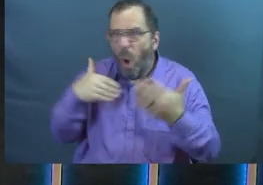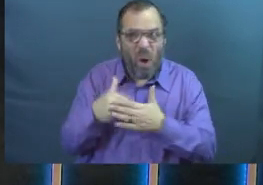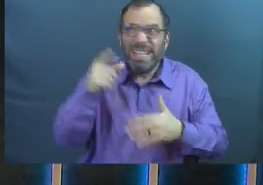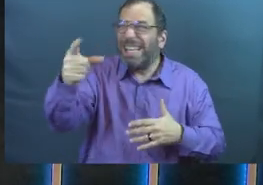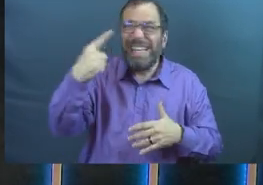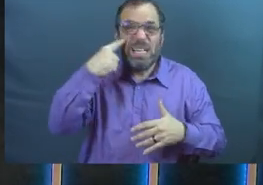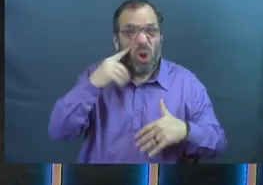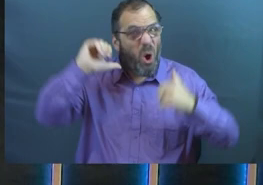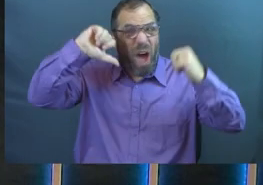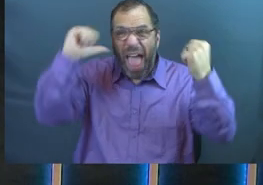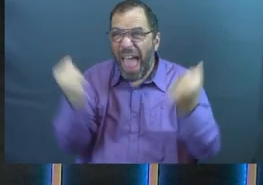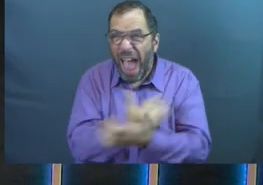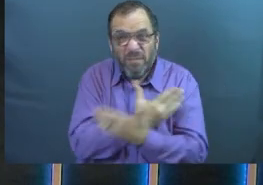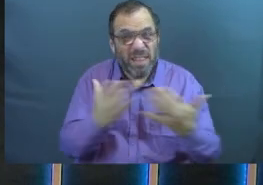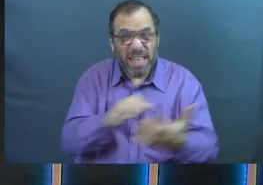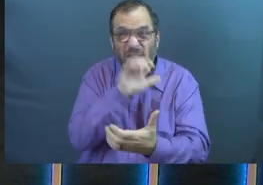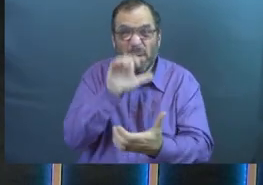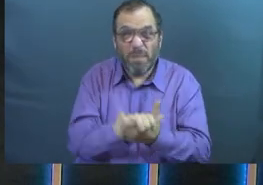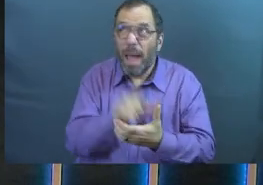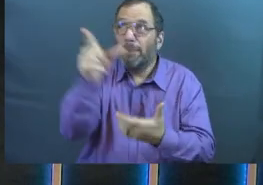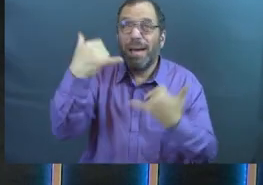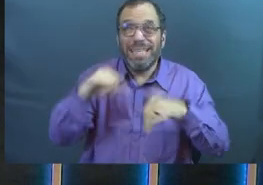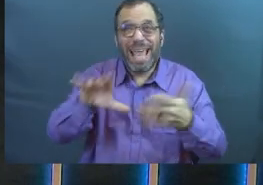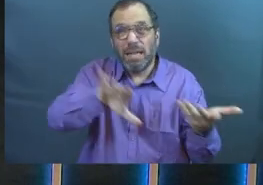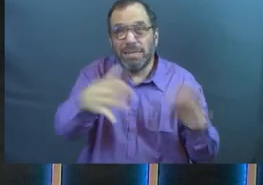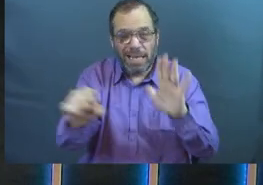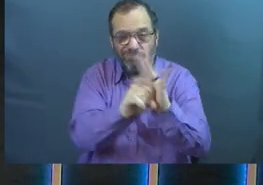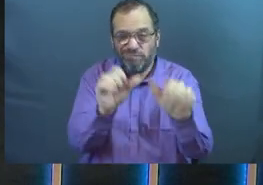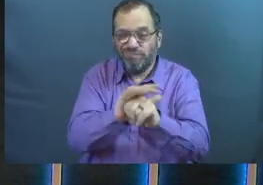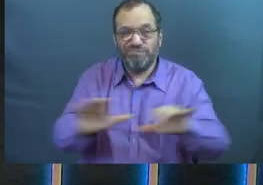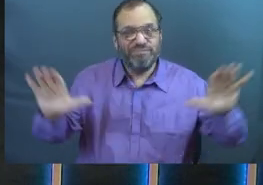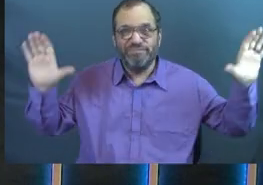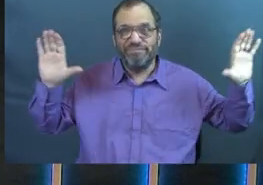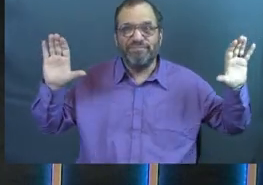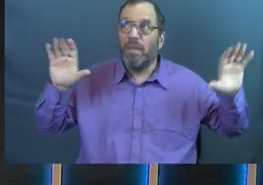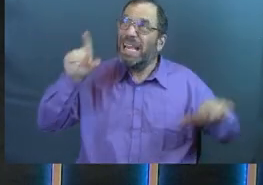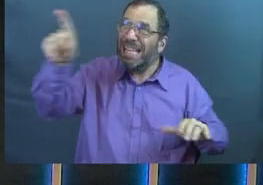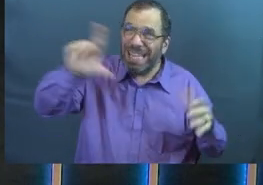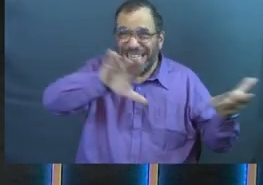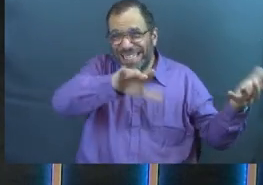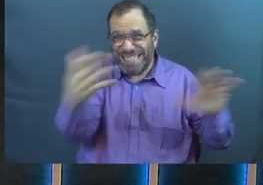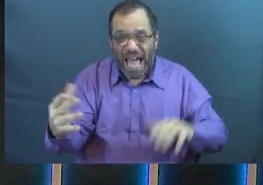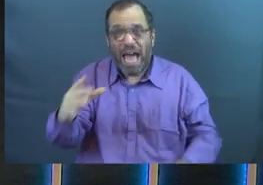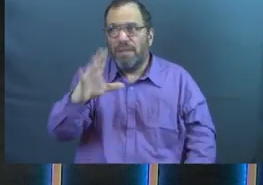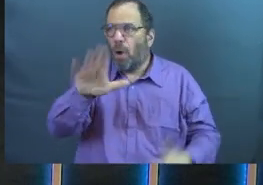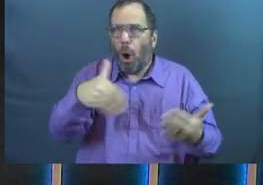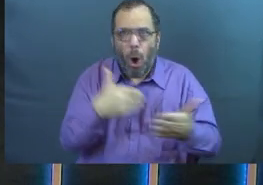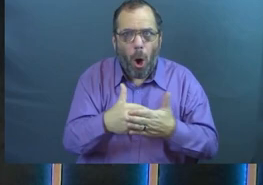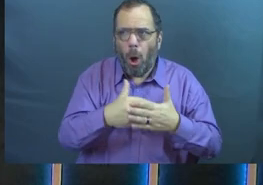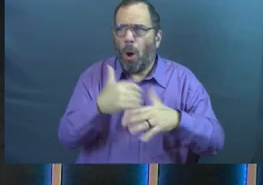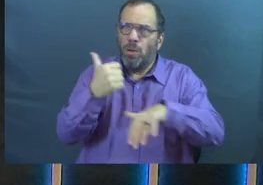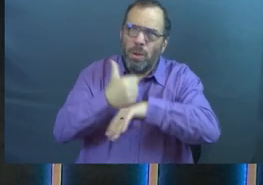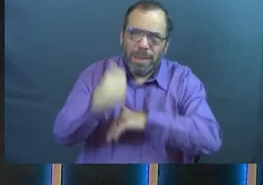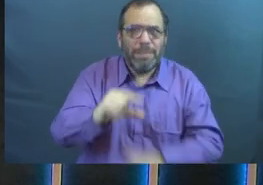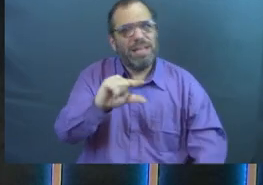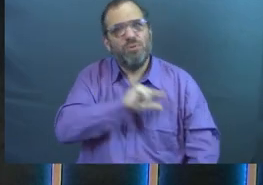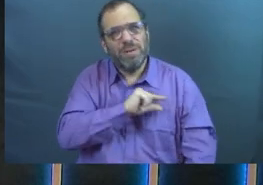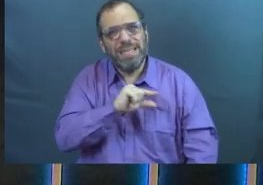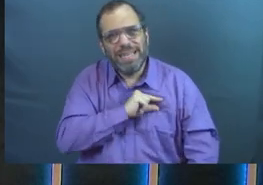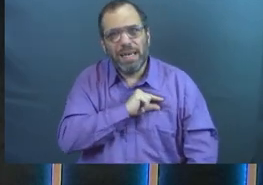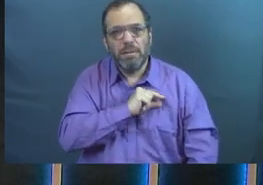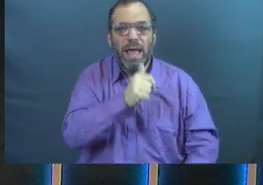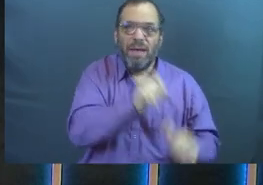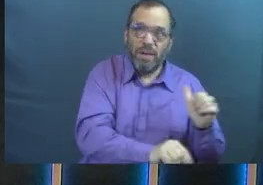stuff. He saw everything that you were going to do, and he died for all of it. Yeah, that's right. He died for the guilt of all of it.